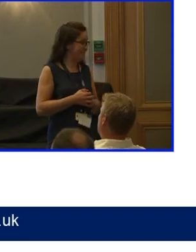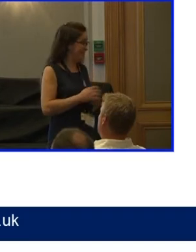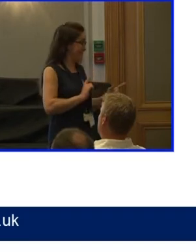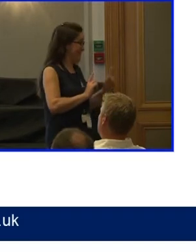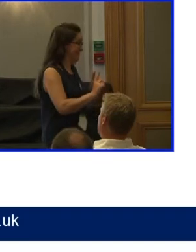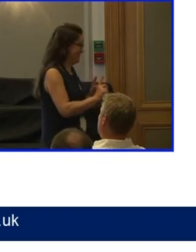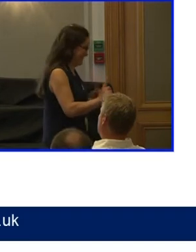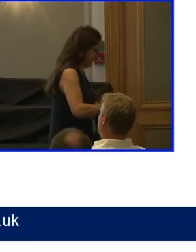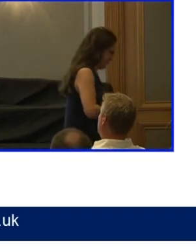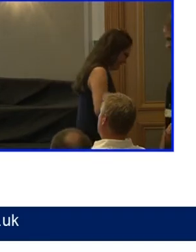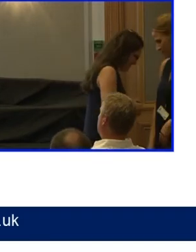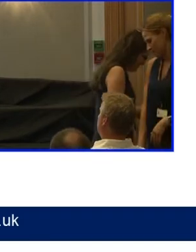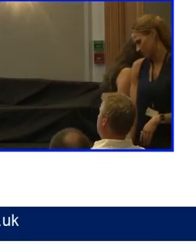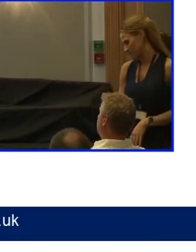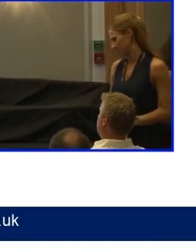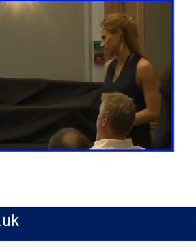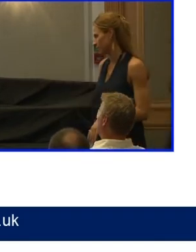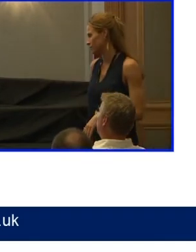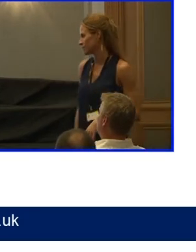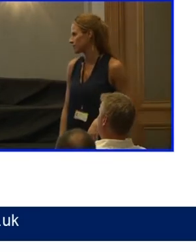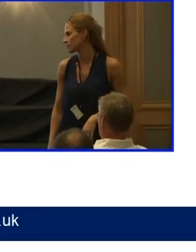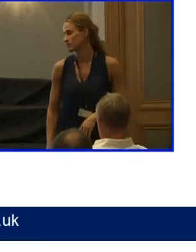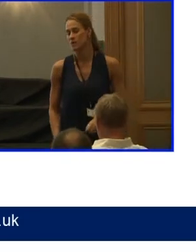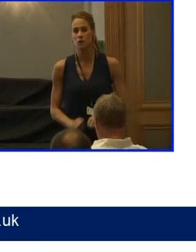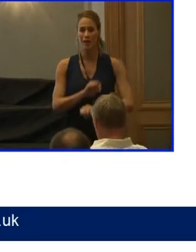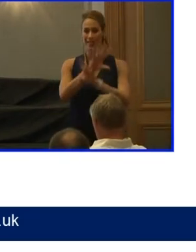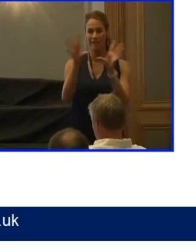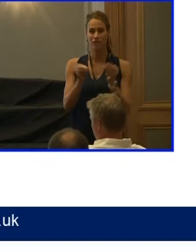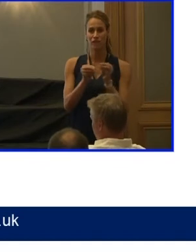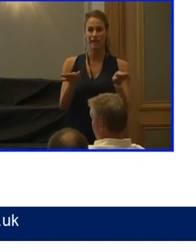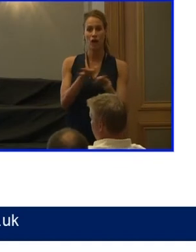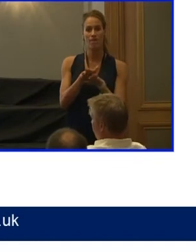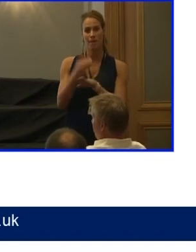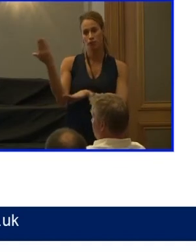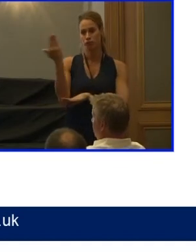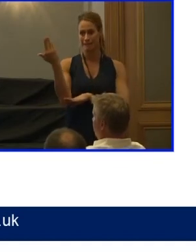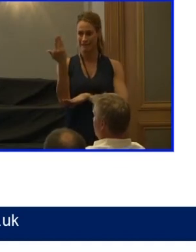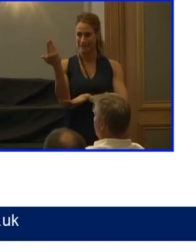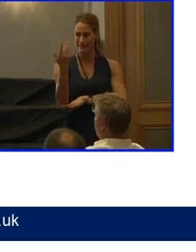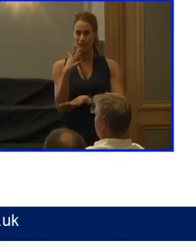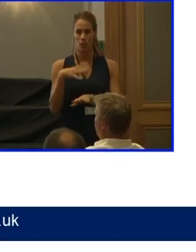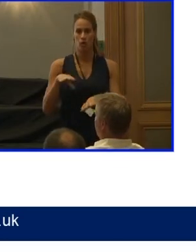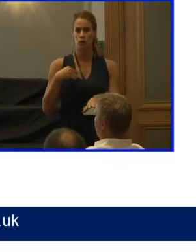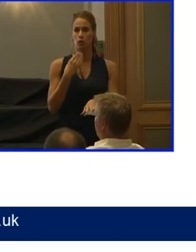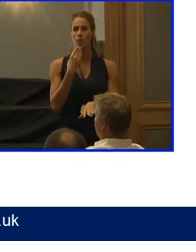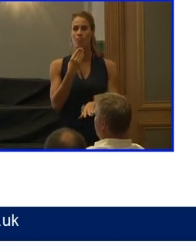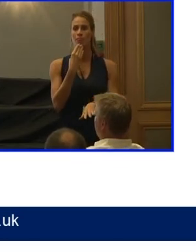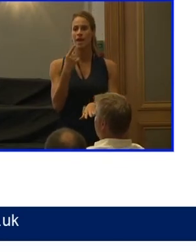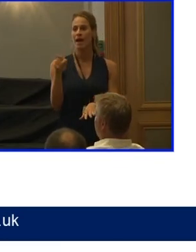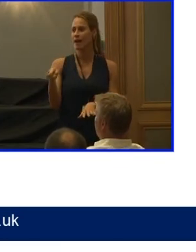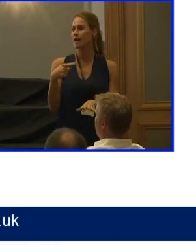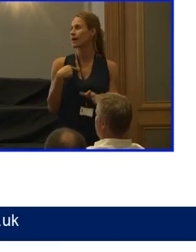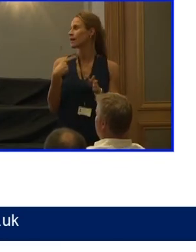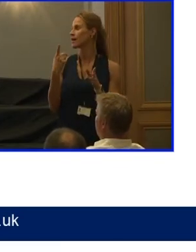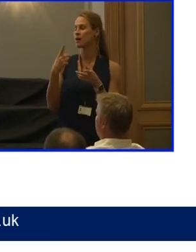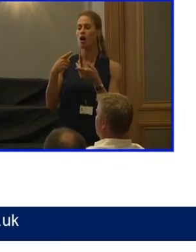So that's everything I had to cover as part of my presentation. And I also just wanted to thank the Eye Research Group